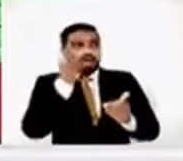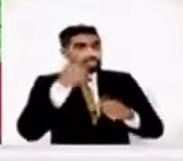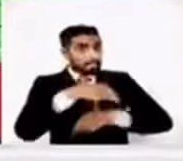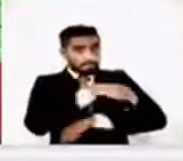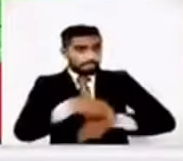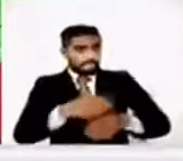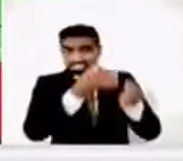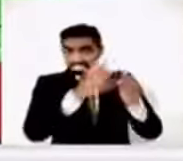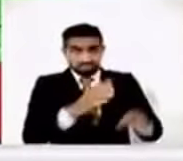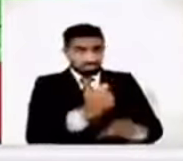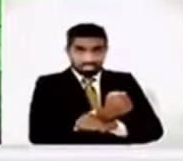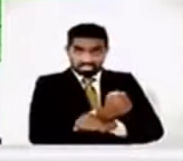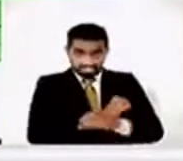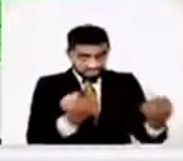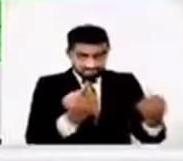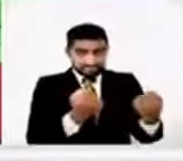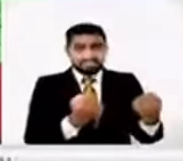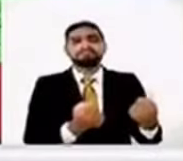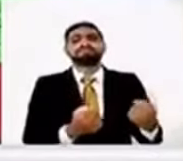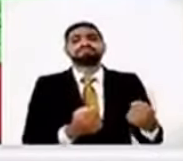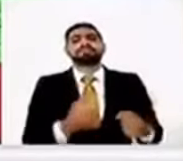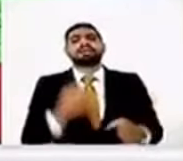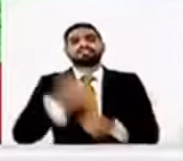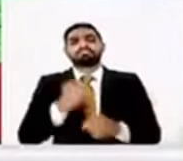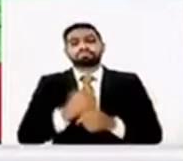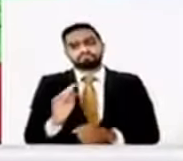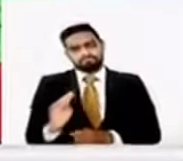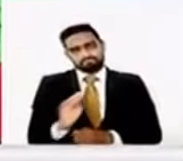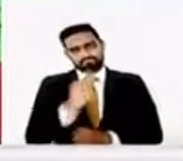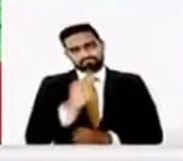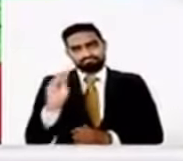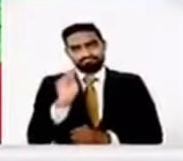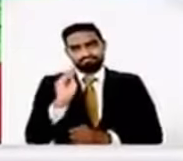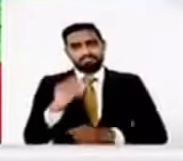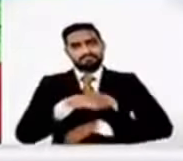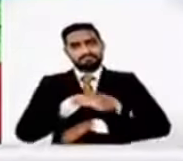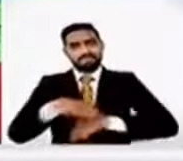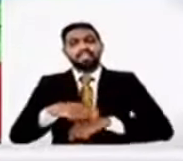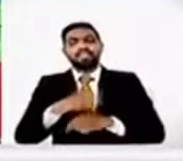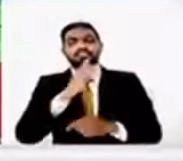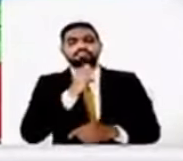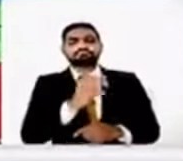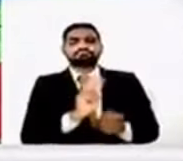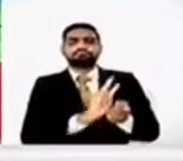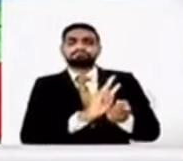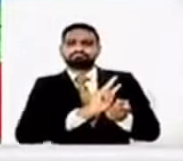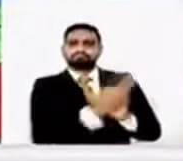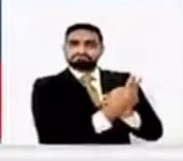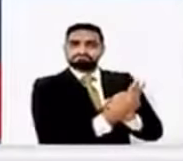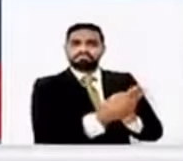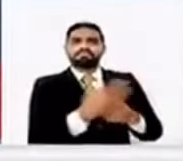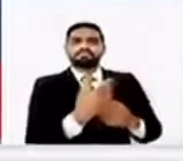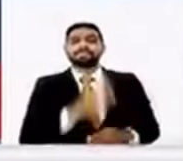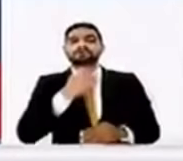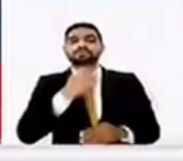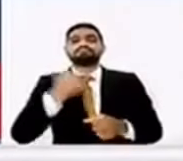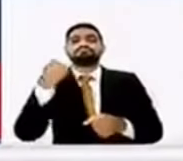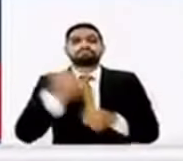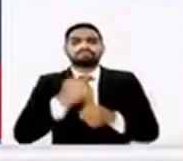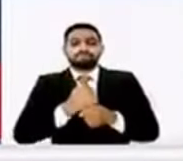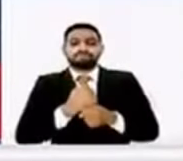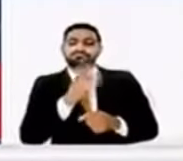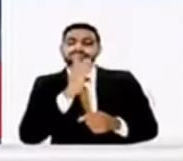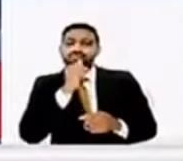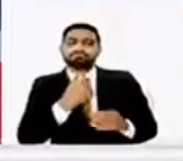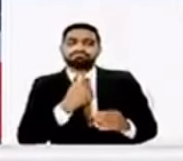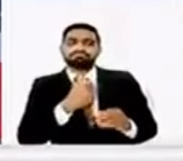the possibility of bringing in new legislature to control the situation, which is, I would say, is a thing